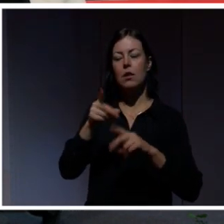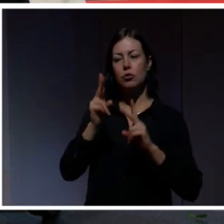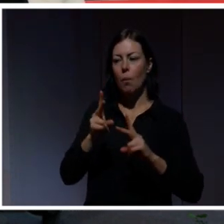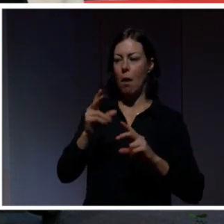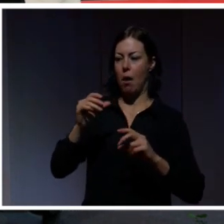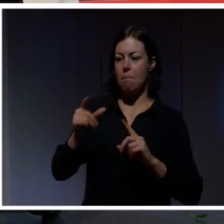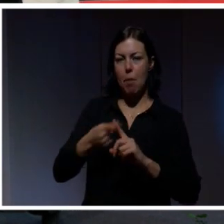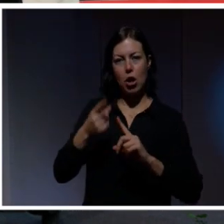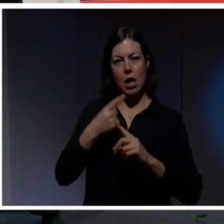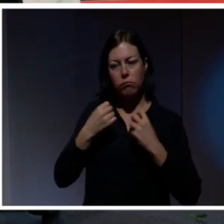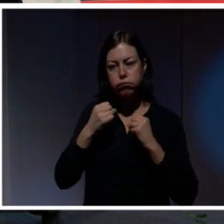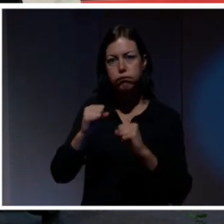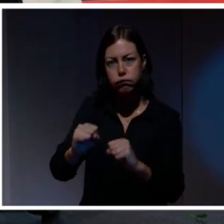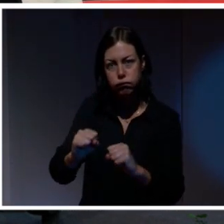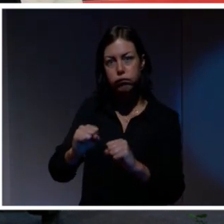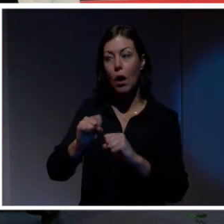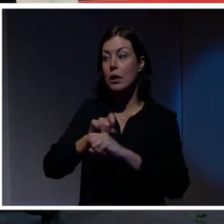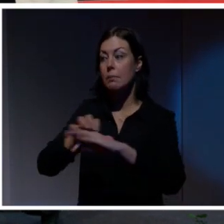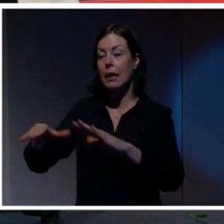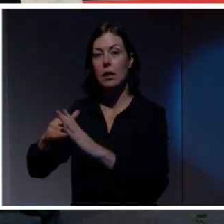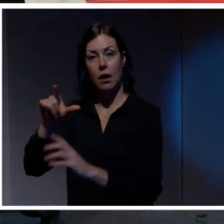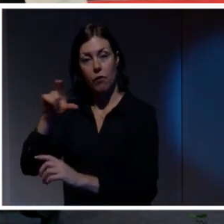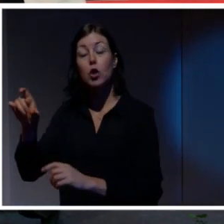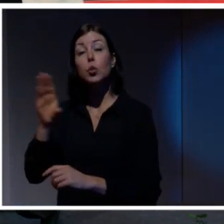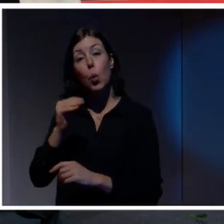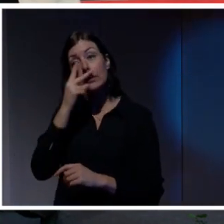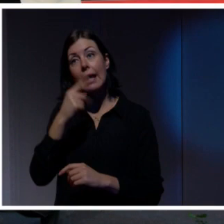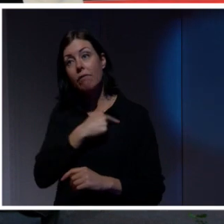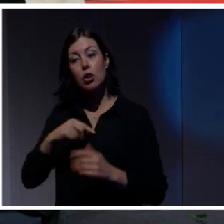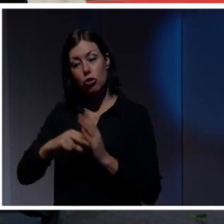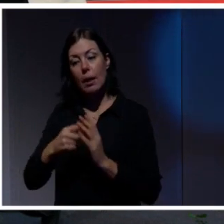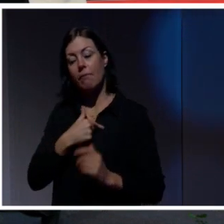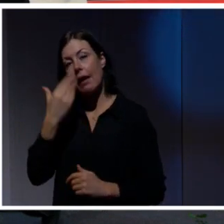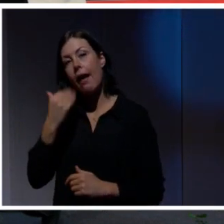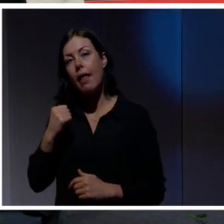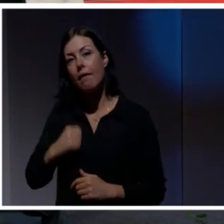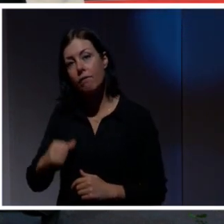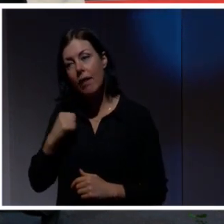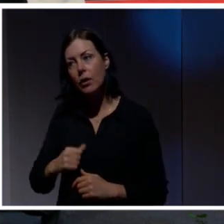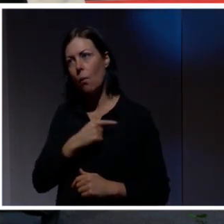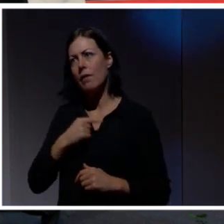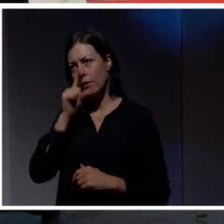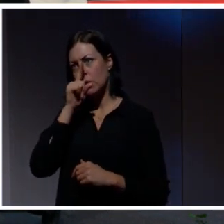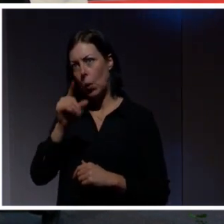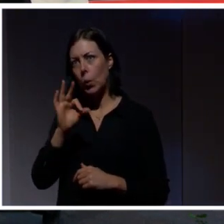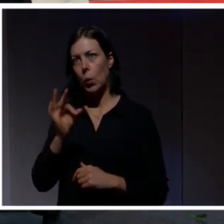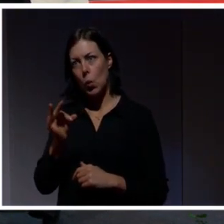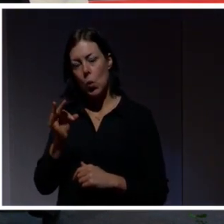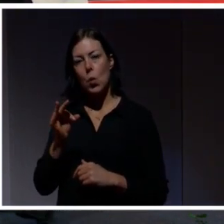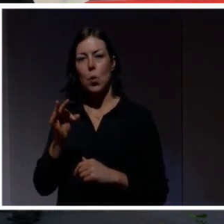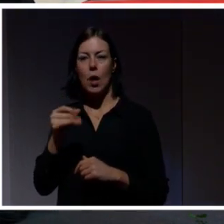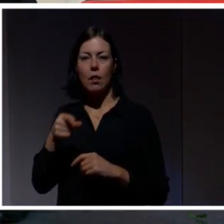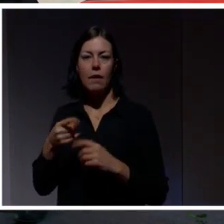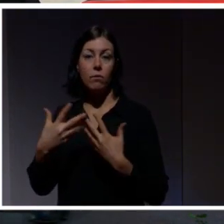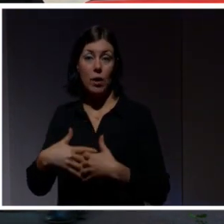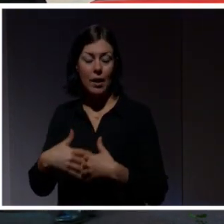innovate. Then I hope that we will see systems that we can use, and we understand how they're working in the background. That does